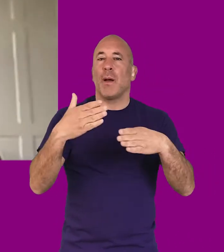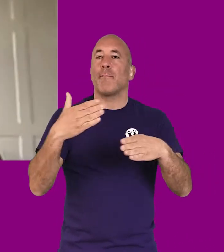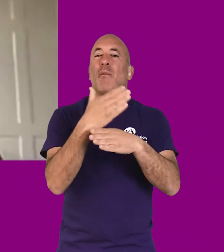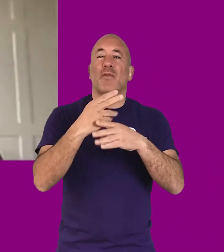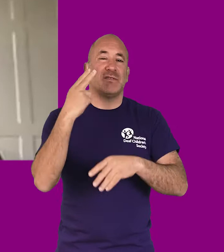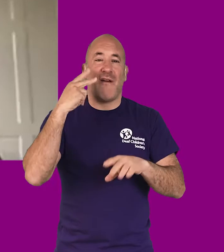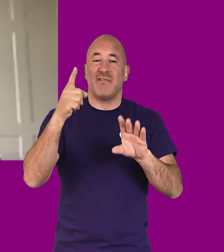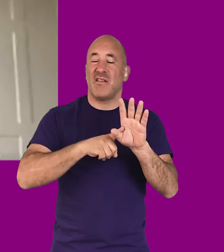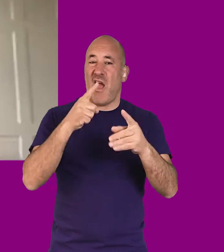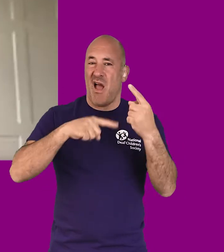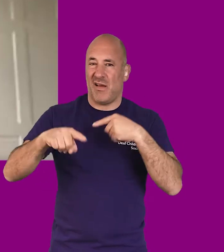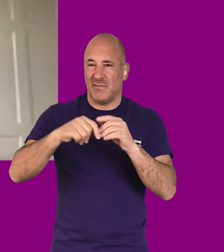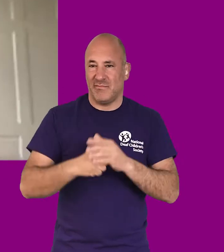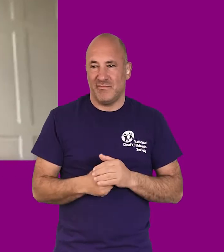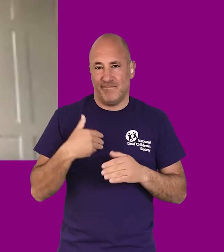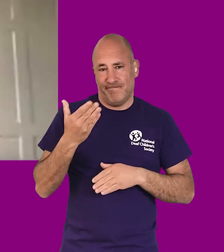for deaf young people.